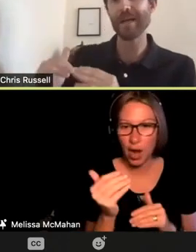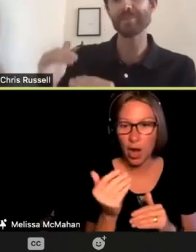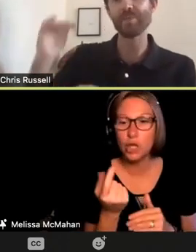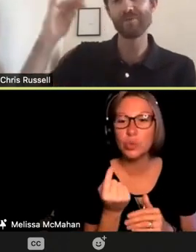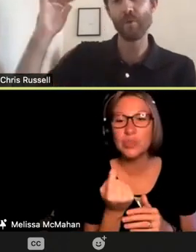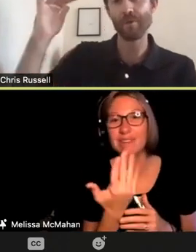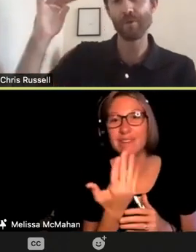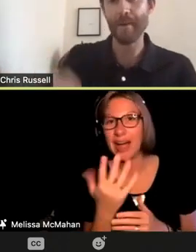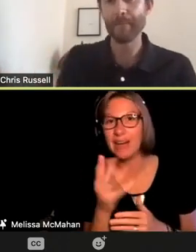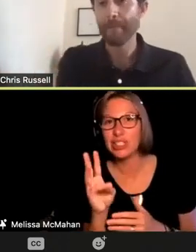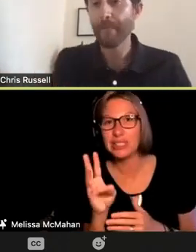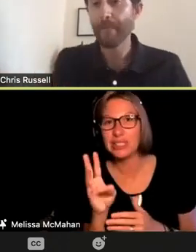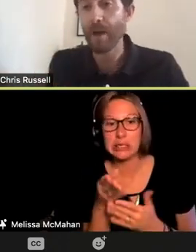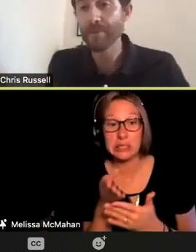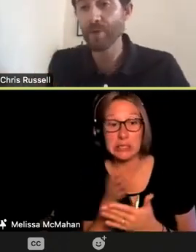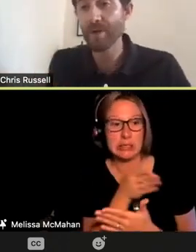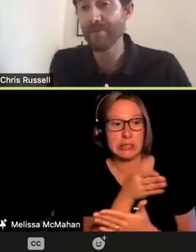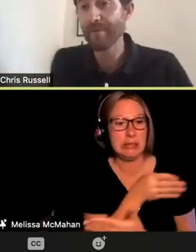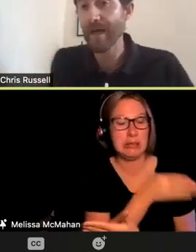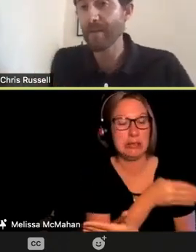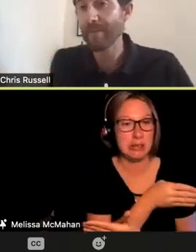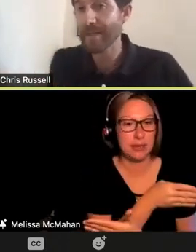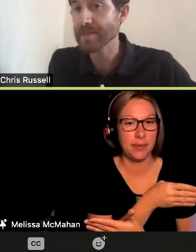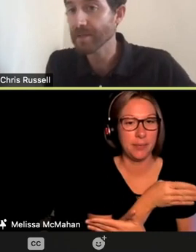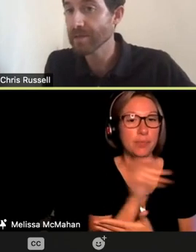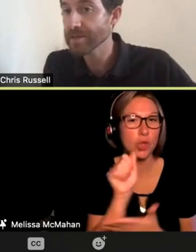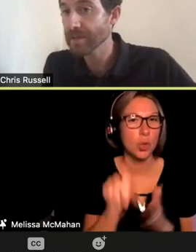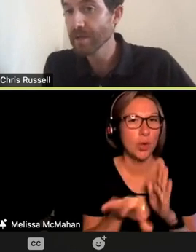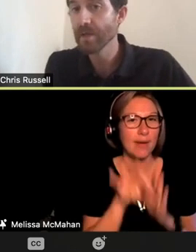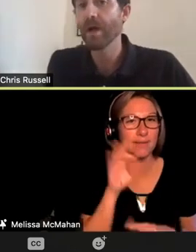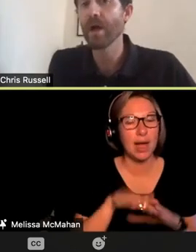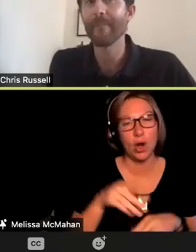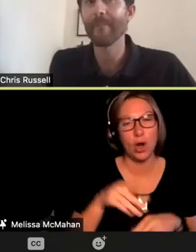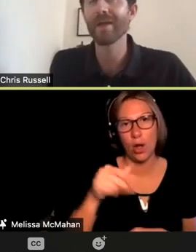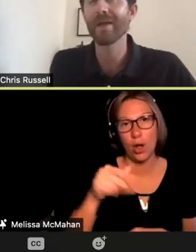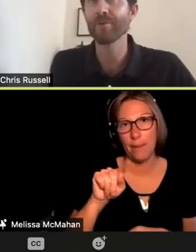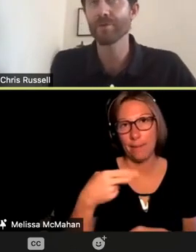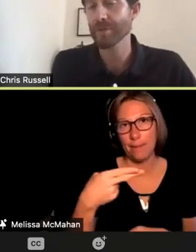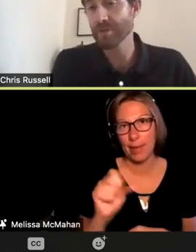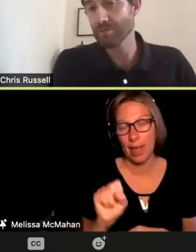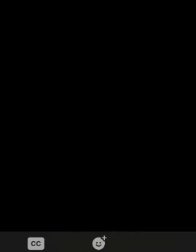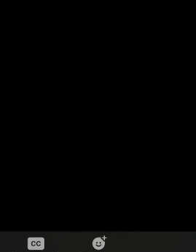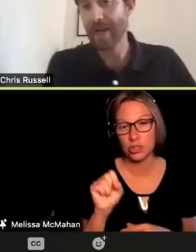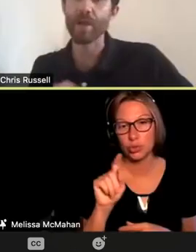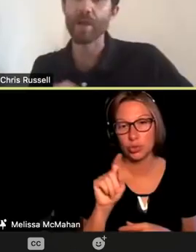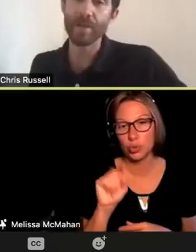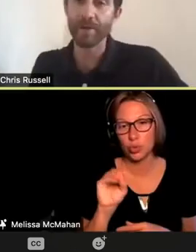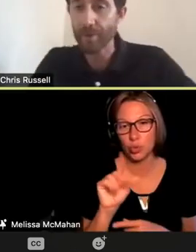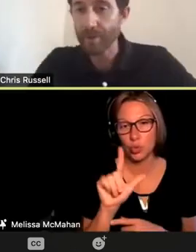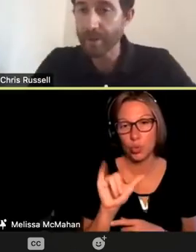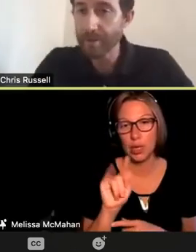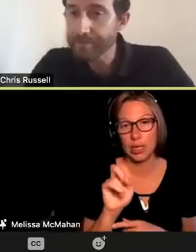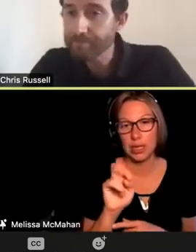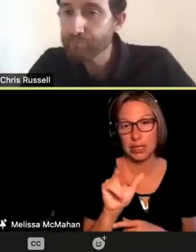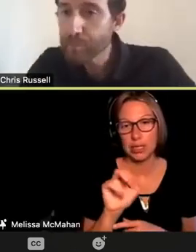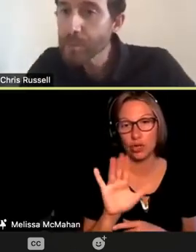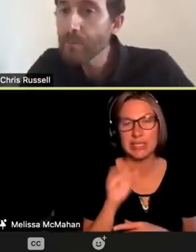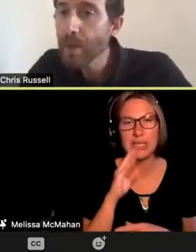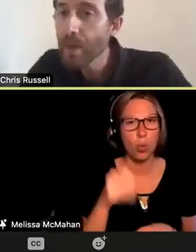or 6 steps before that? So you could find that on Paths to Literacy. I think if you I can pull up the link for you